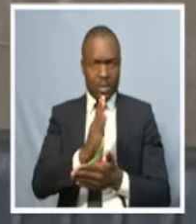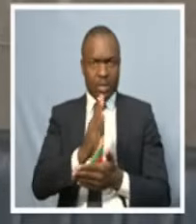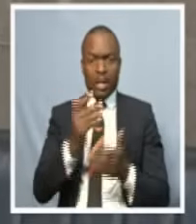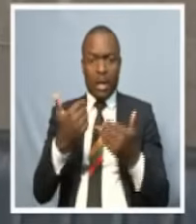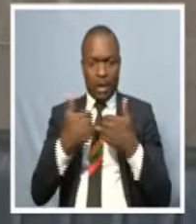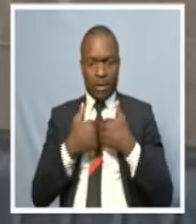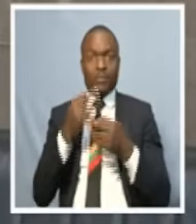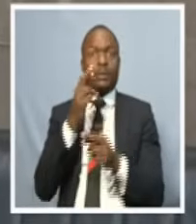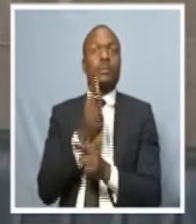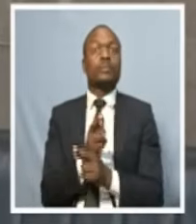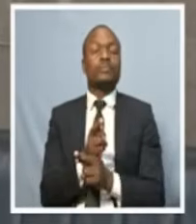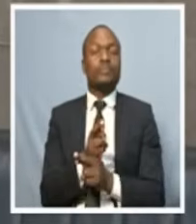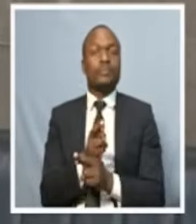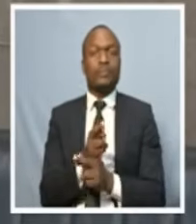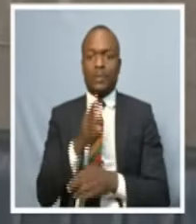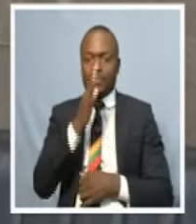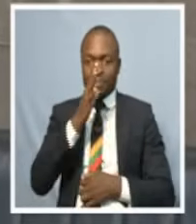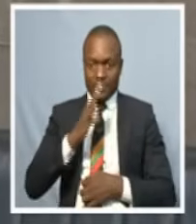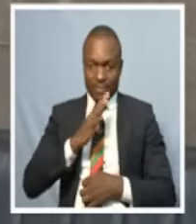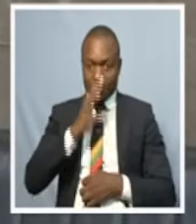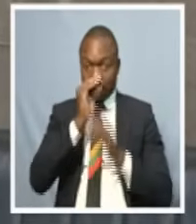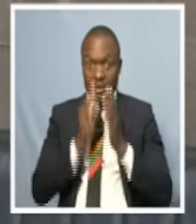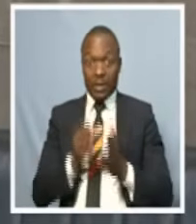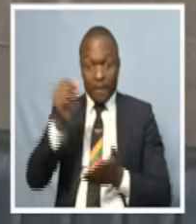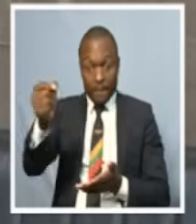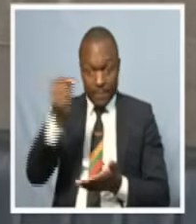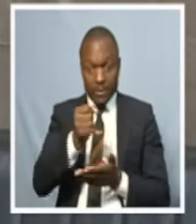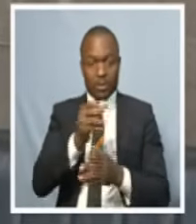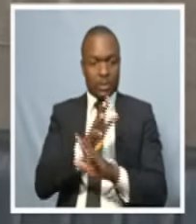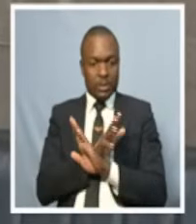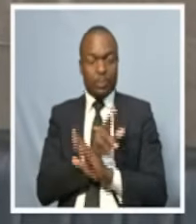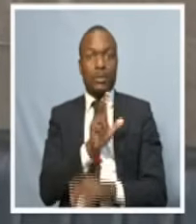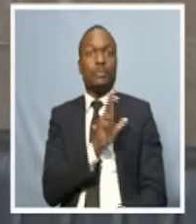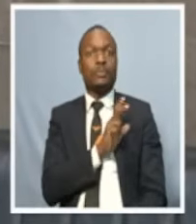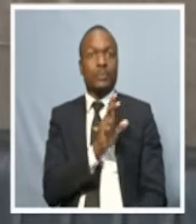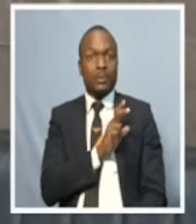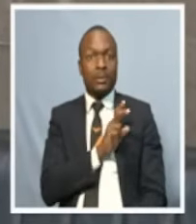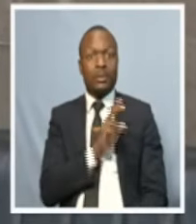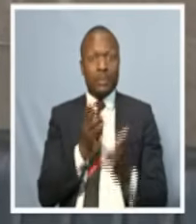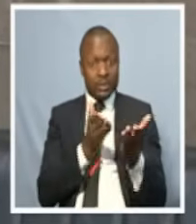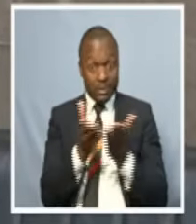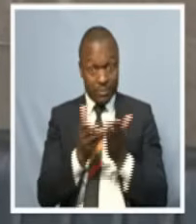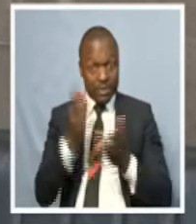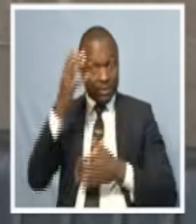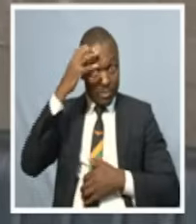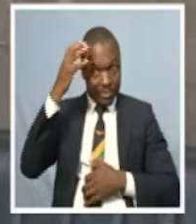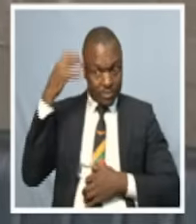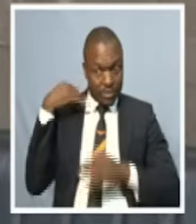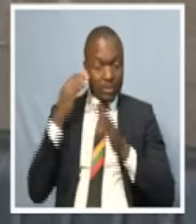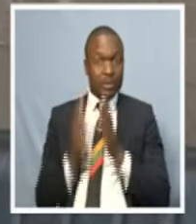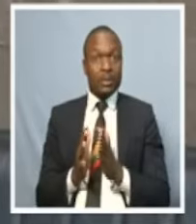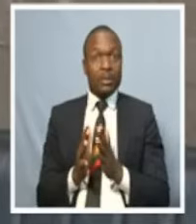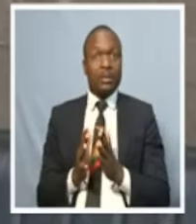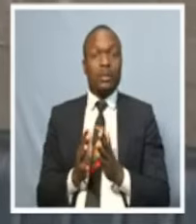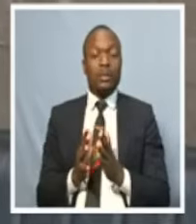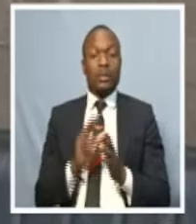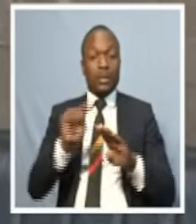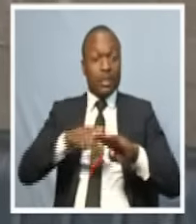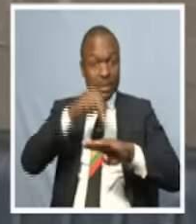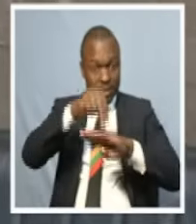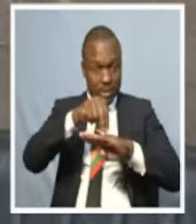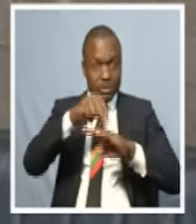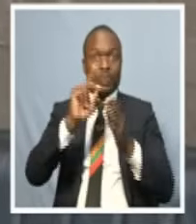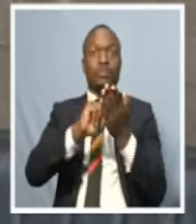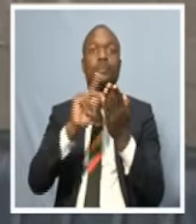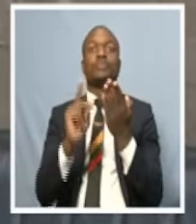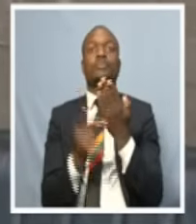I've got a right. Madam Speaker, the recruitment of Zambia Police Service officers has always been a national